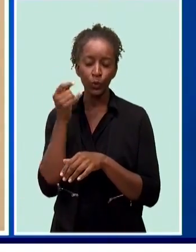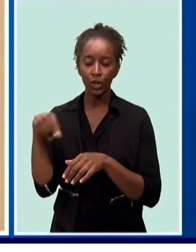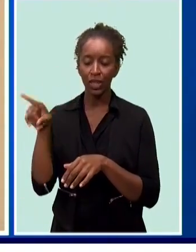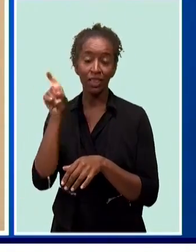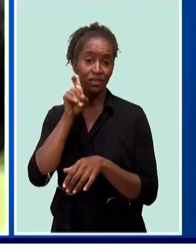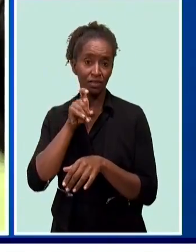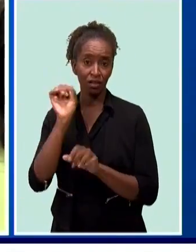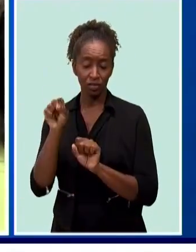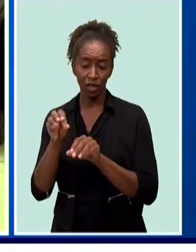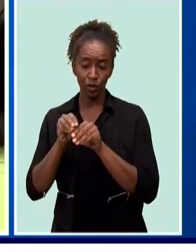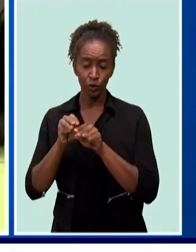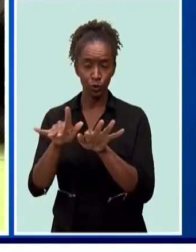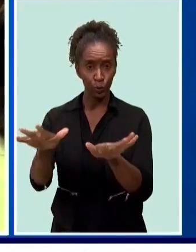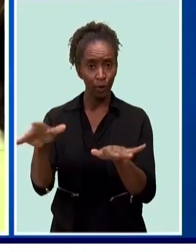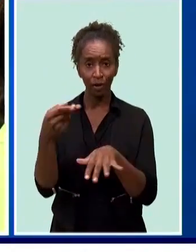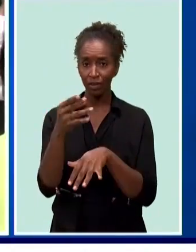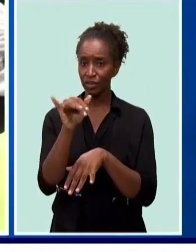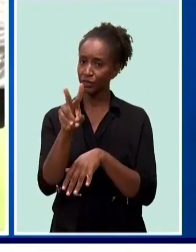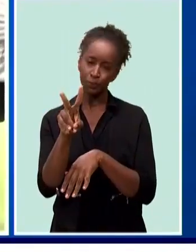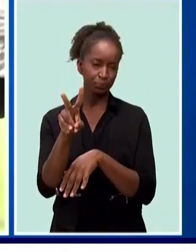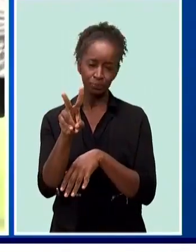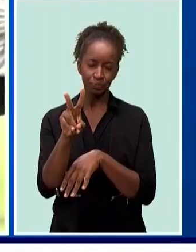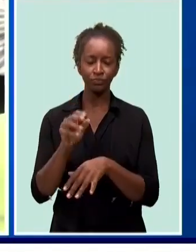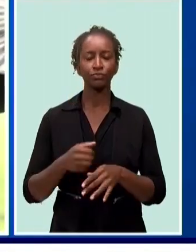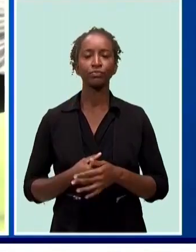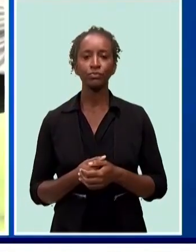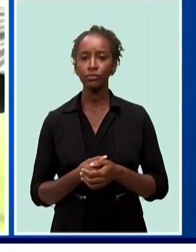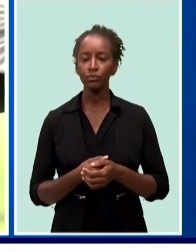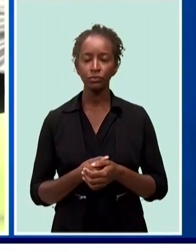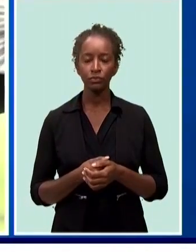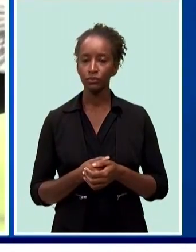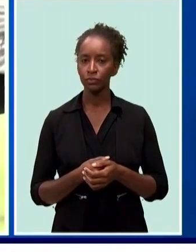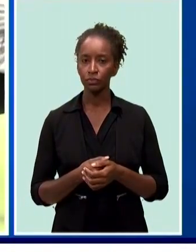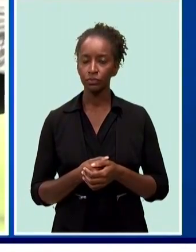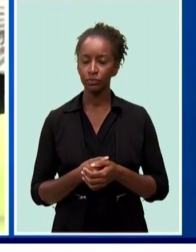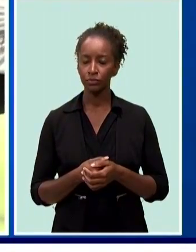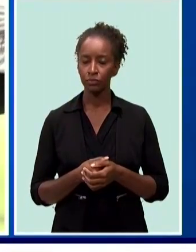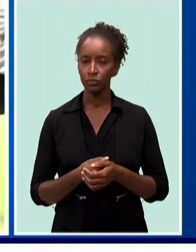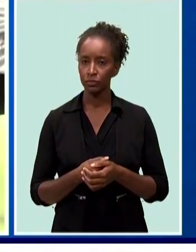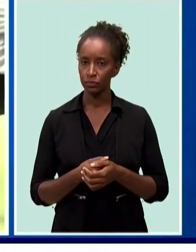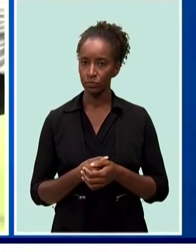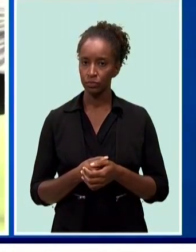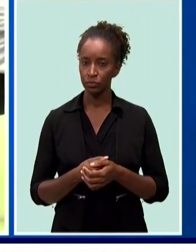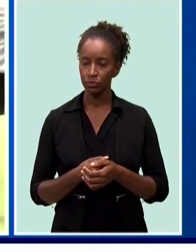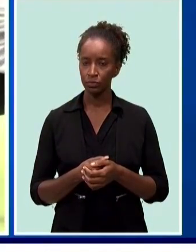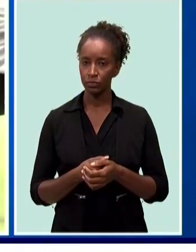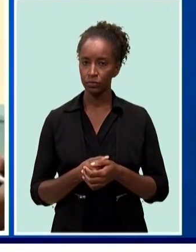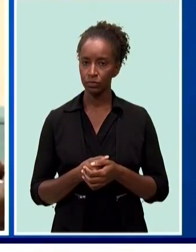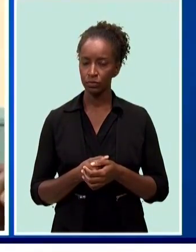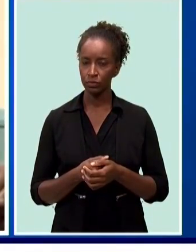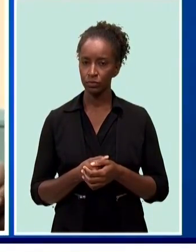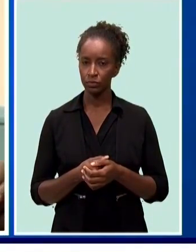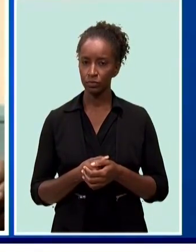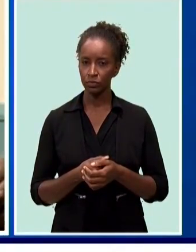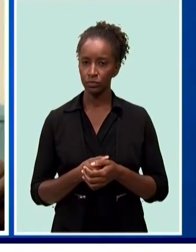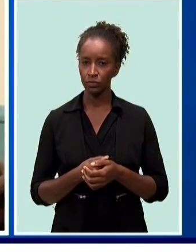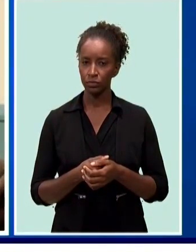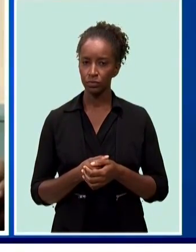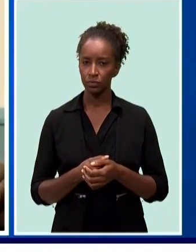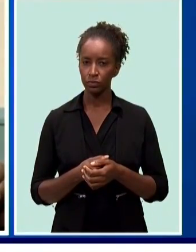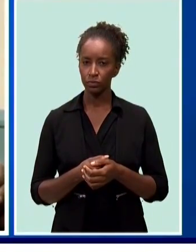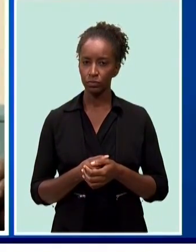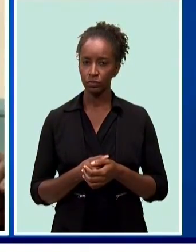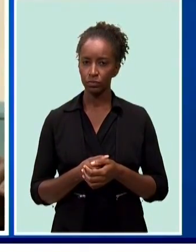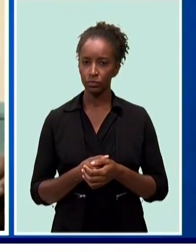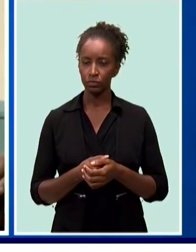there have been no noteworthy scientific advances in HIV treatment or prevention over the last few years. However, several